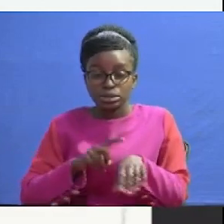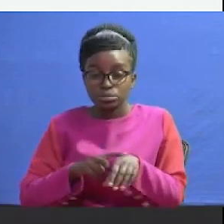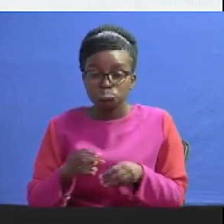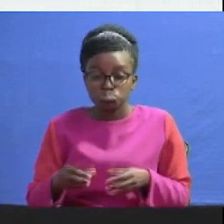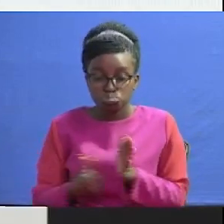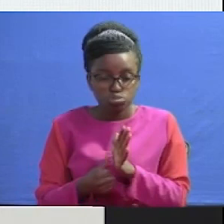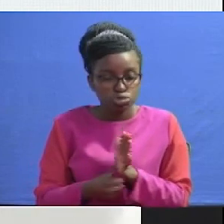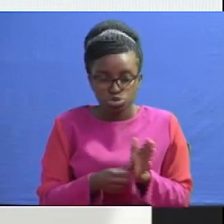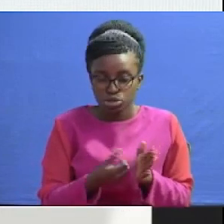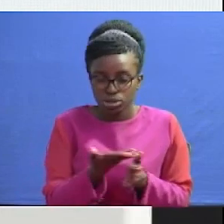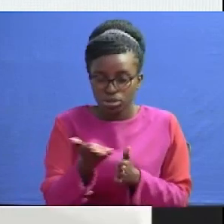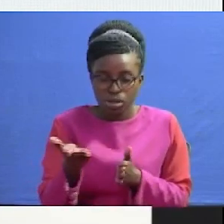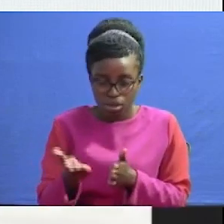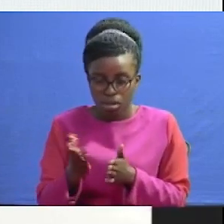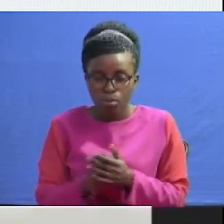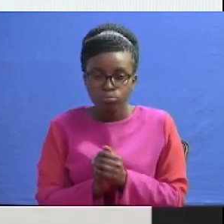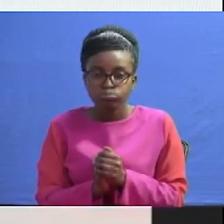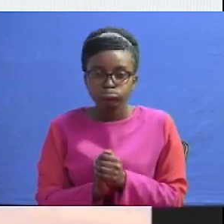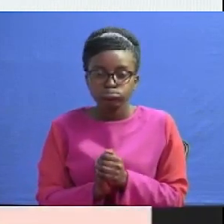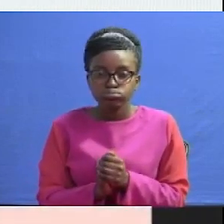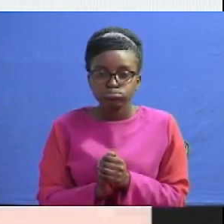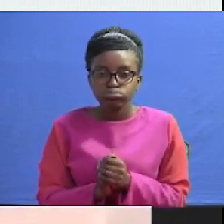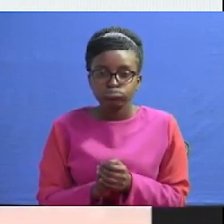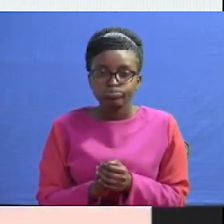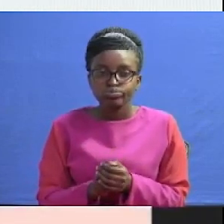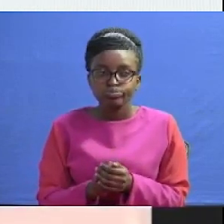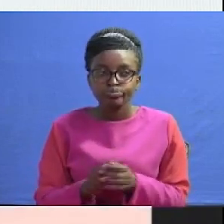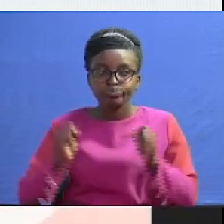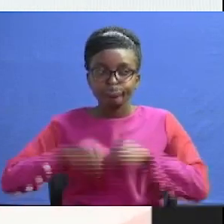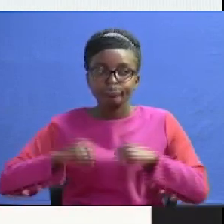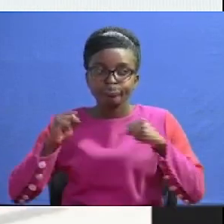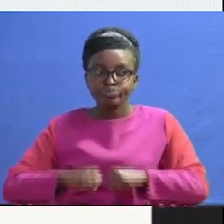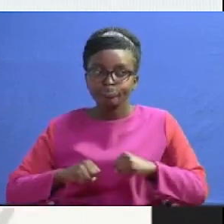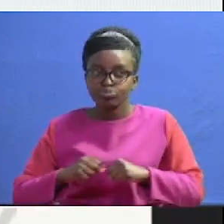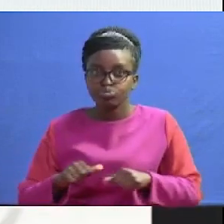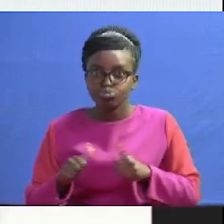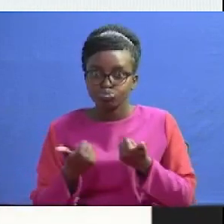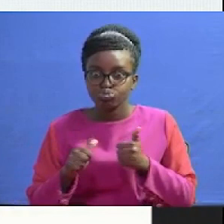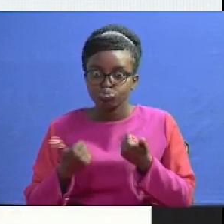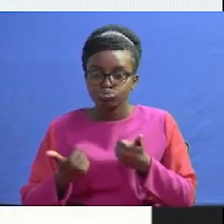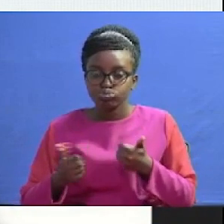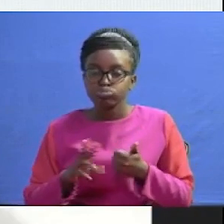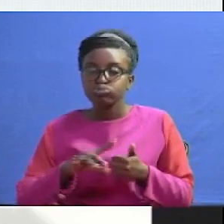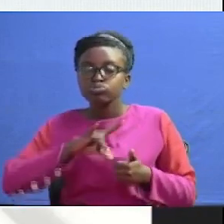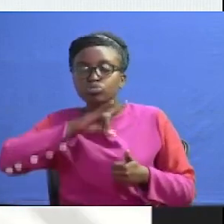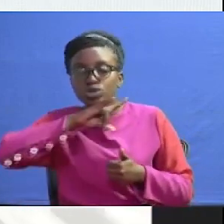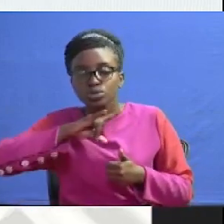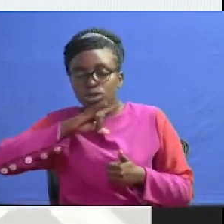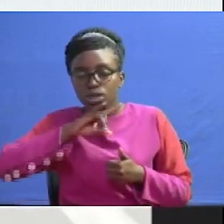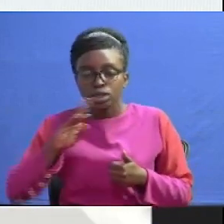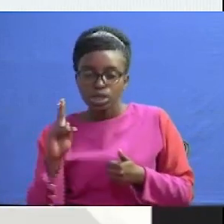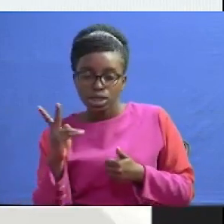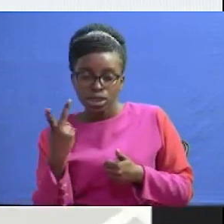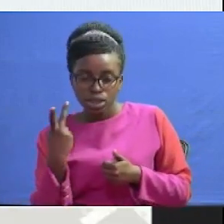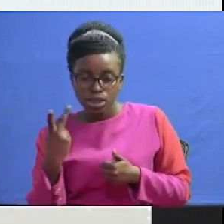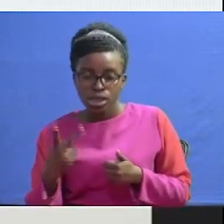interest. Article 4 of the agreed agreement establishing the Uganda-Kenya Joint